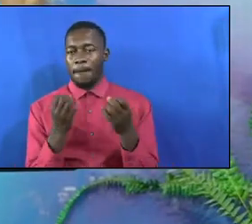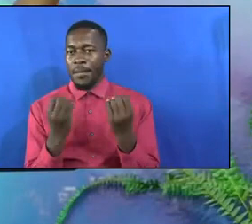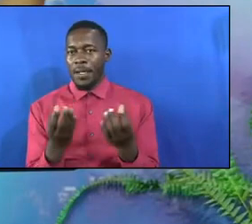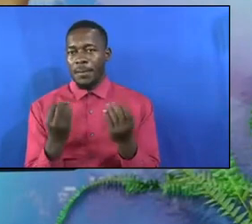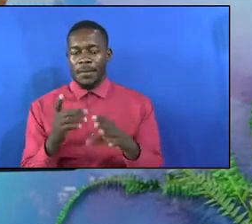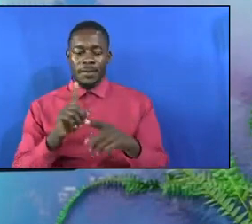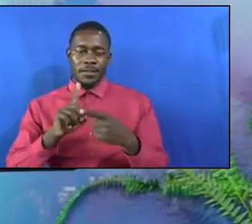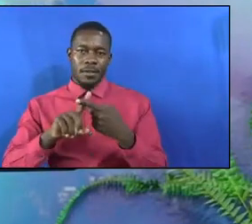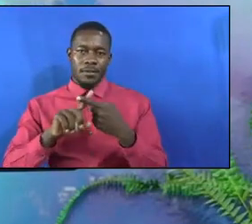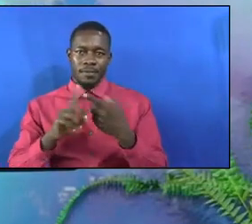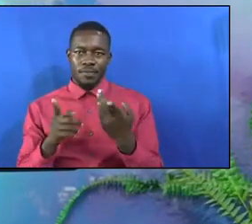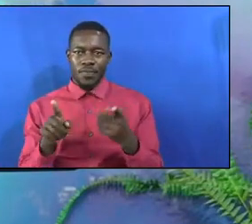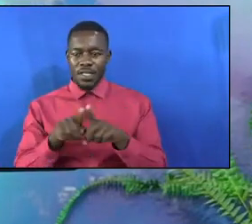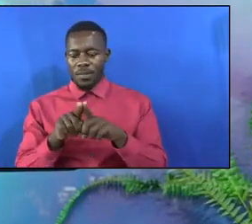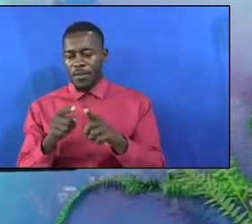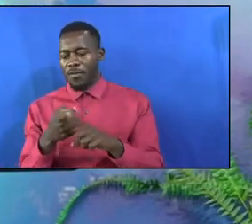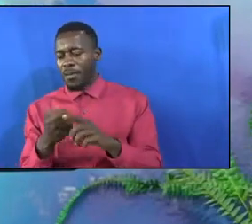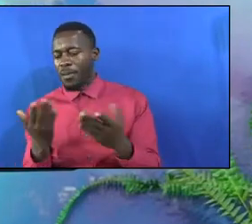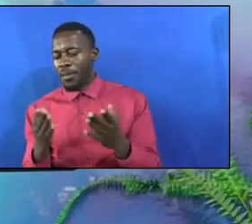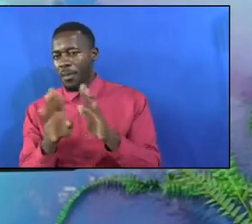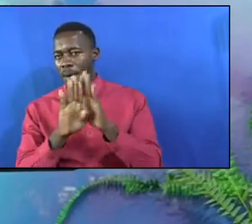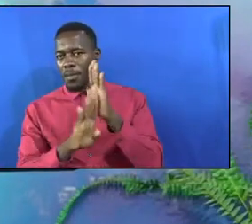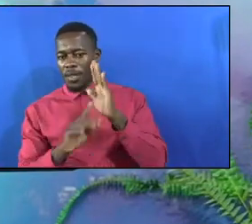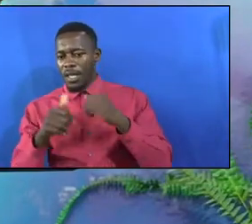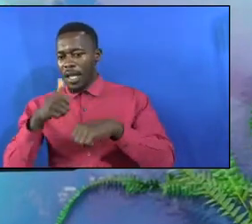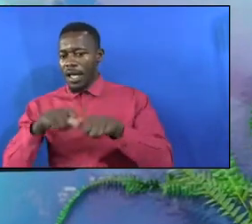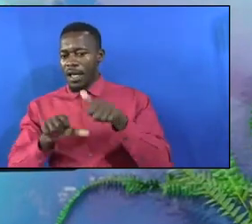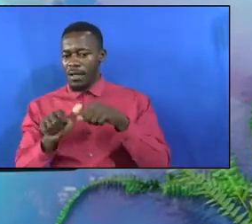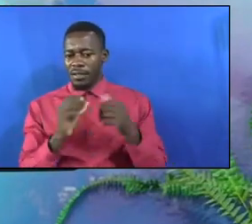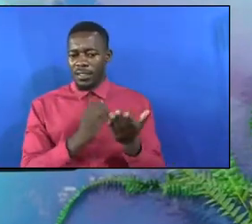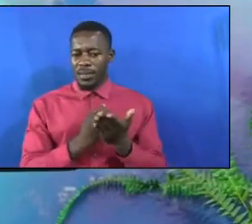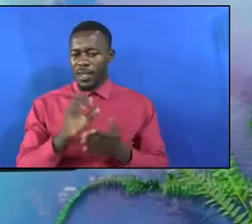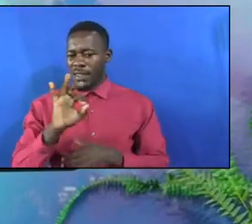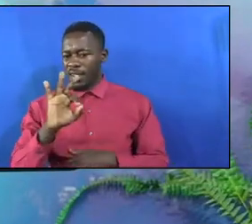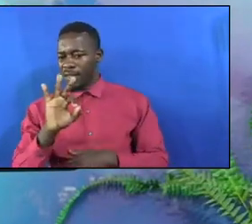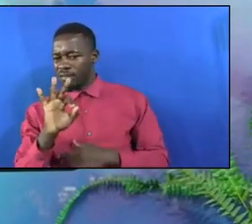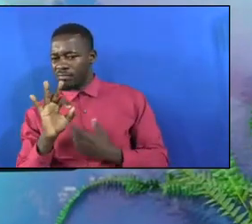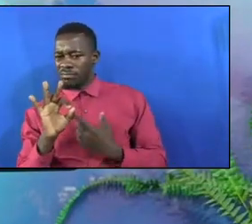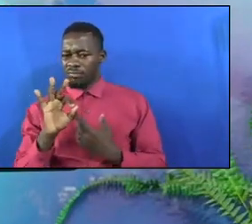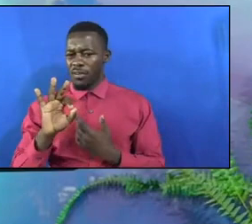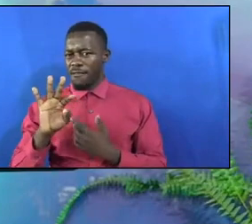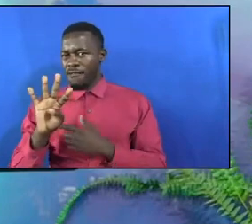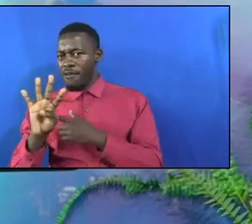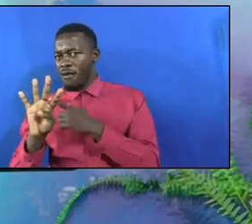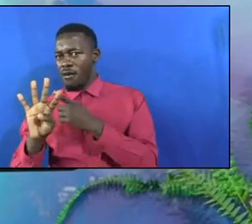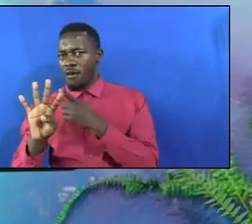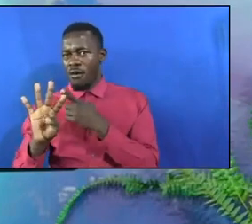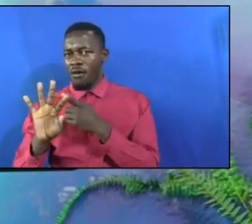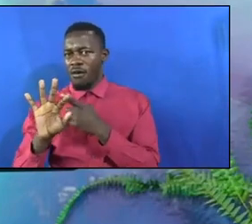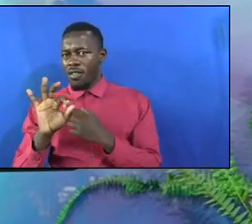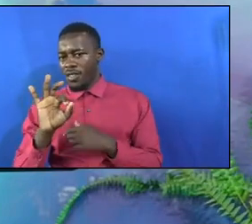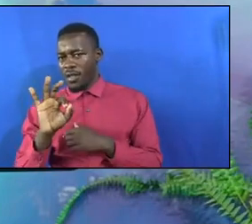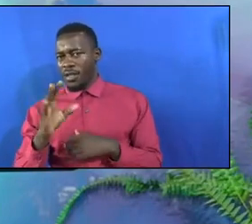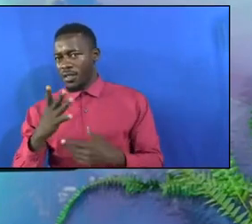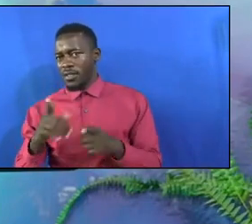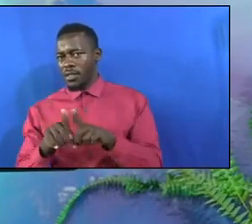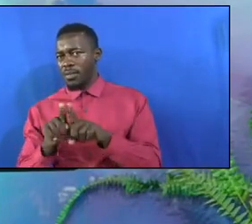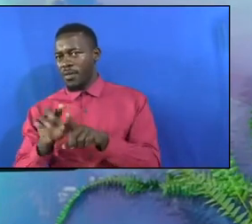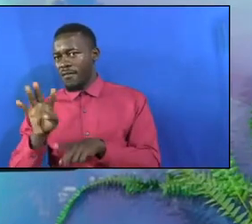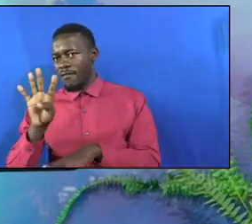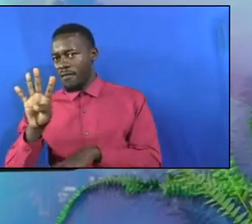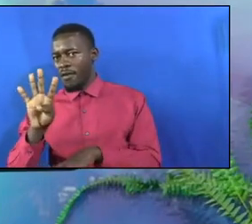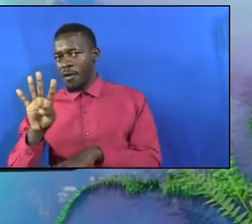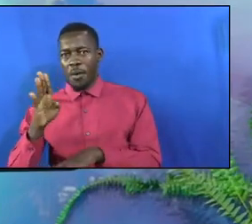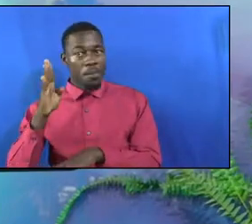locations, right from Acts chapter 3, between 3 and 4, we see Peter and